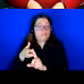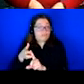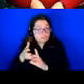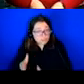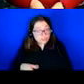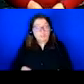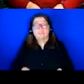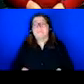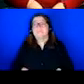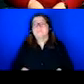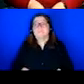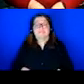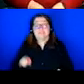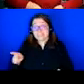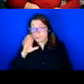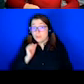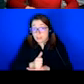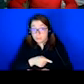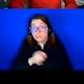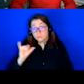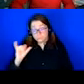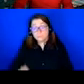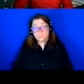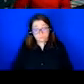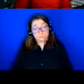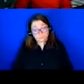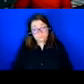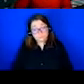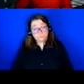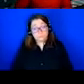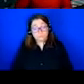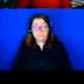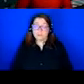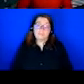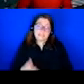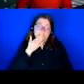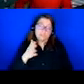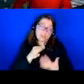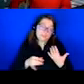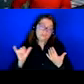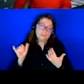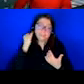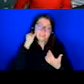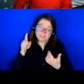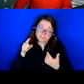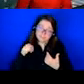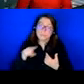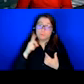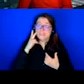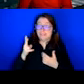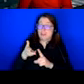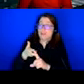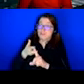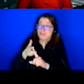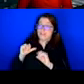will help prep for you too as well. So that could be a great option too as well. If you see a recruiting agency that is working on